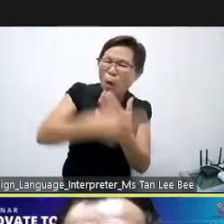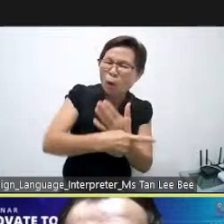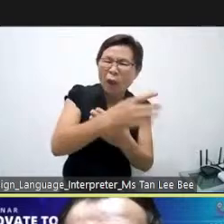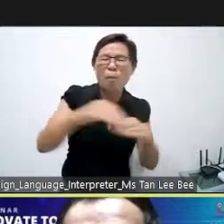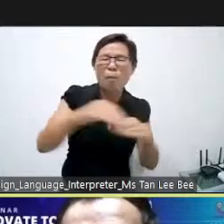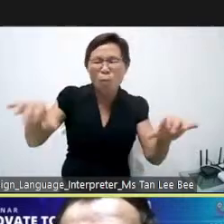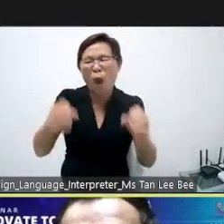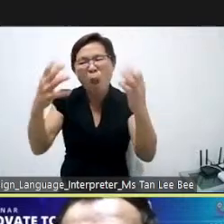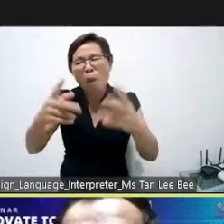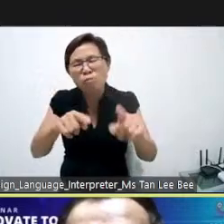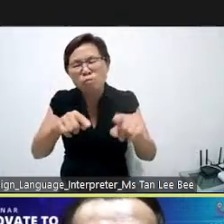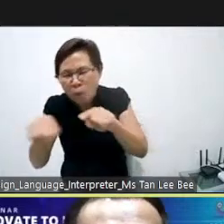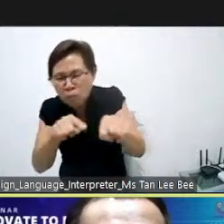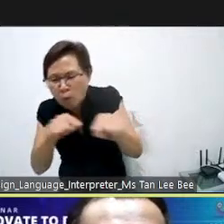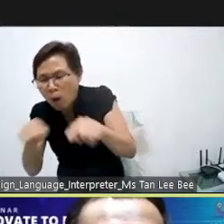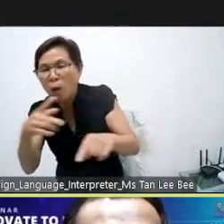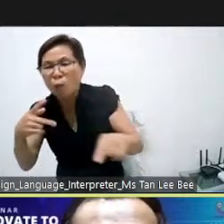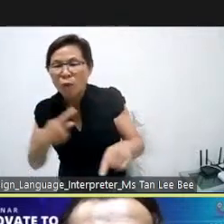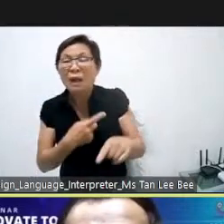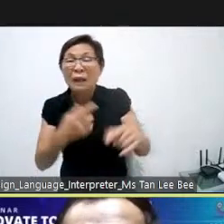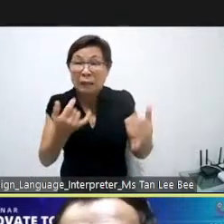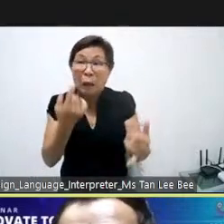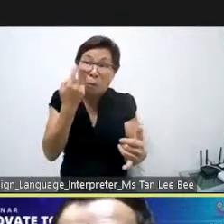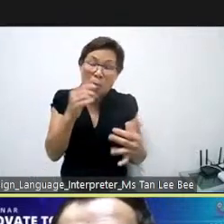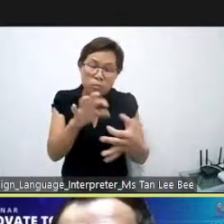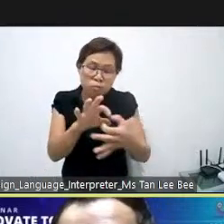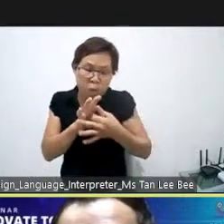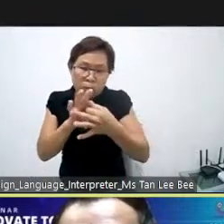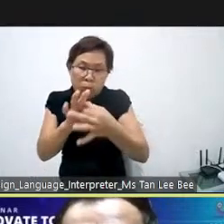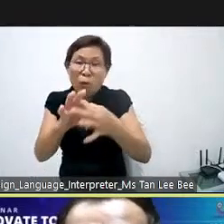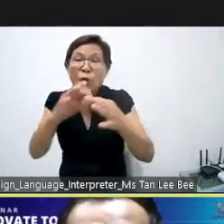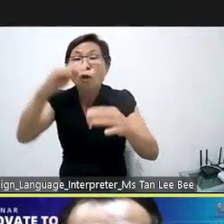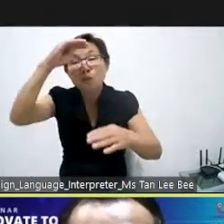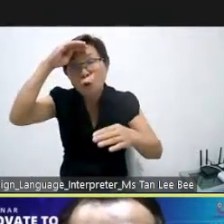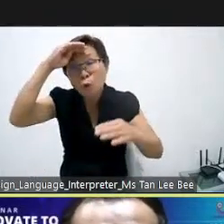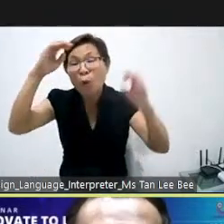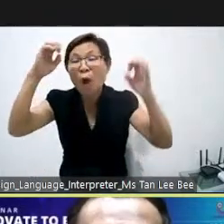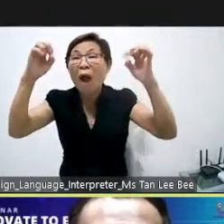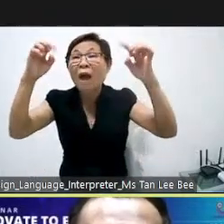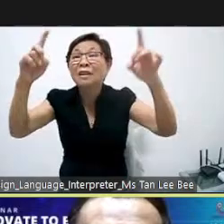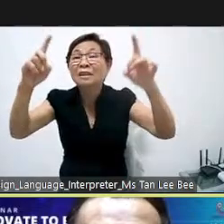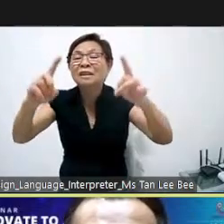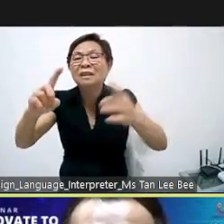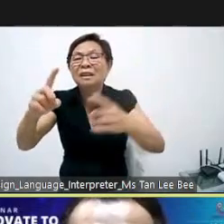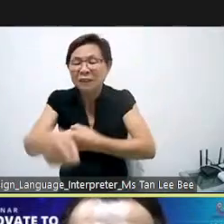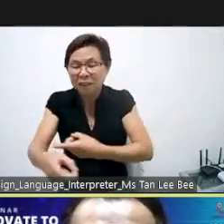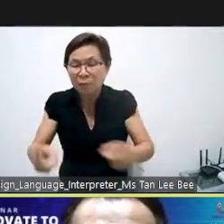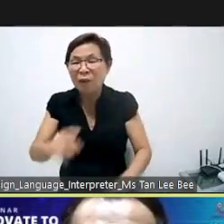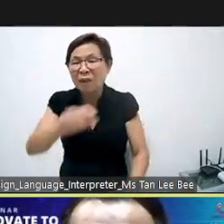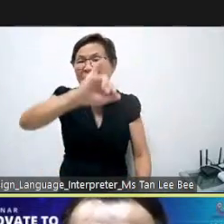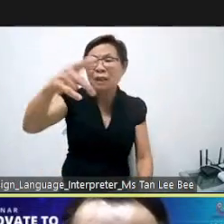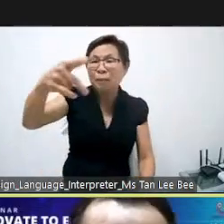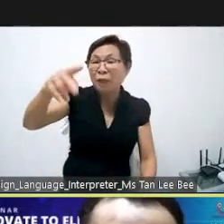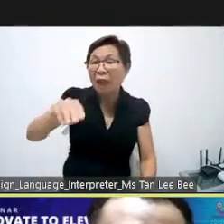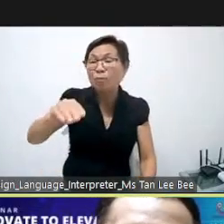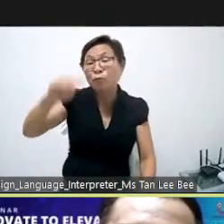also collaborating with the Johor Education Department, JPN Johor, in terms of robotic. Of course, when we talk about